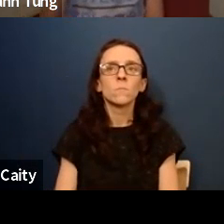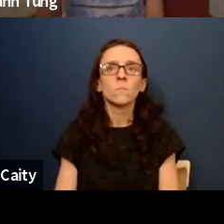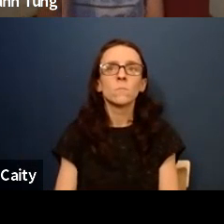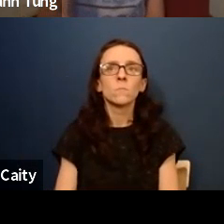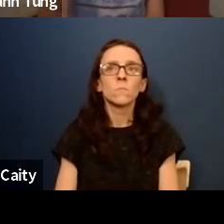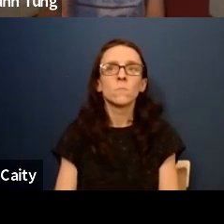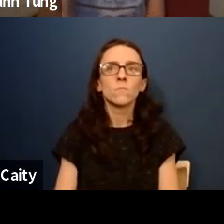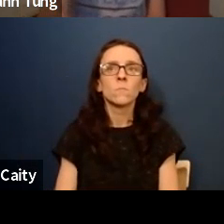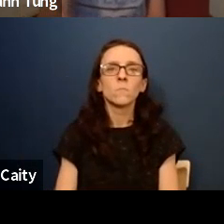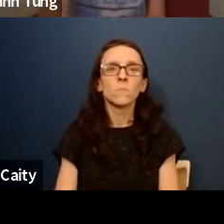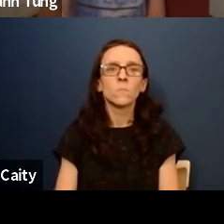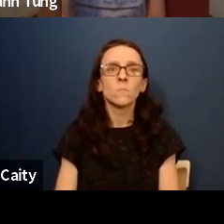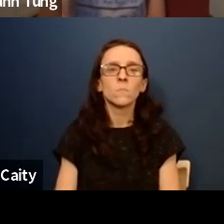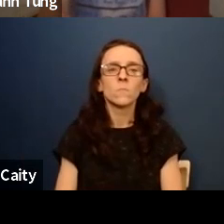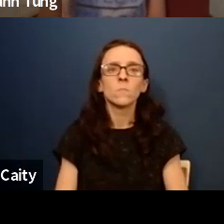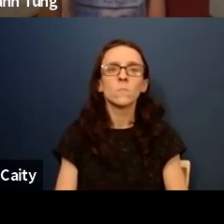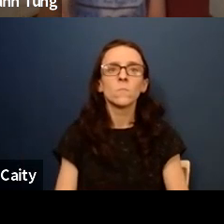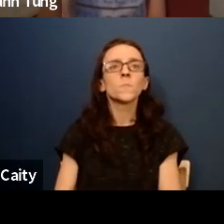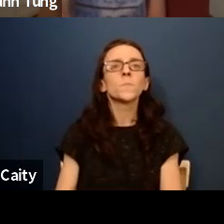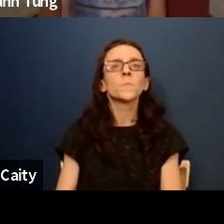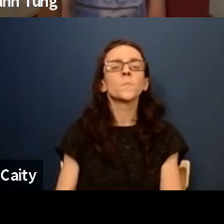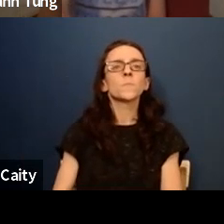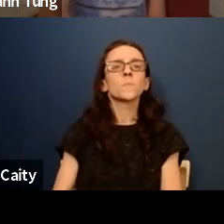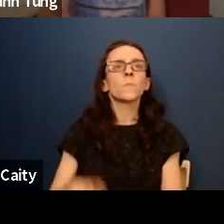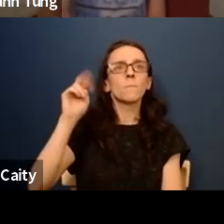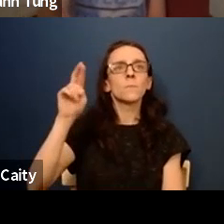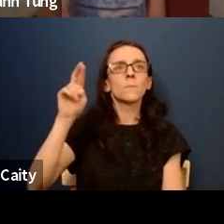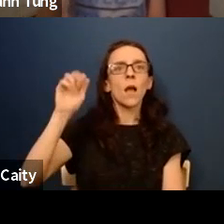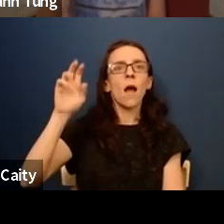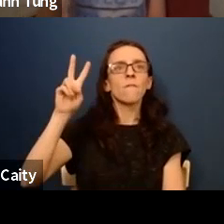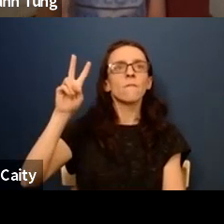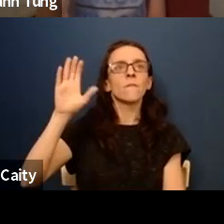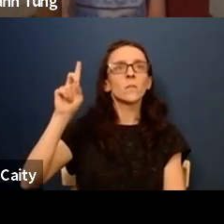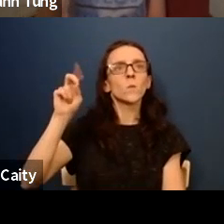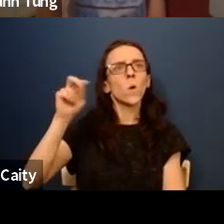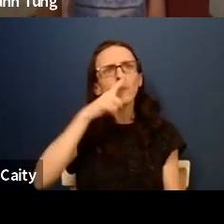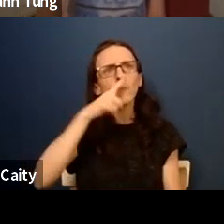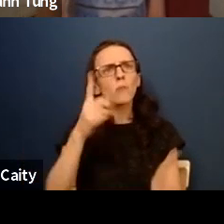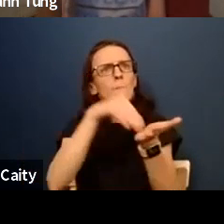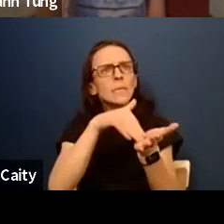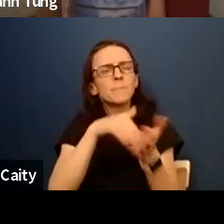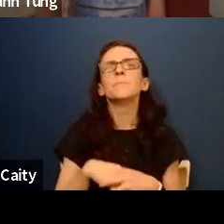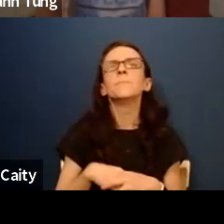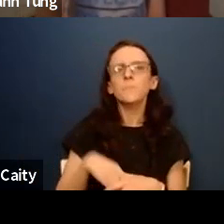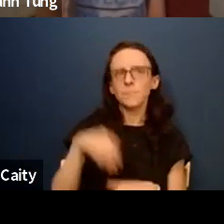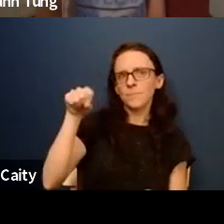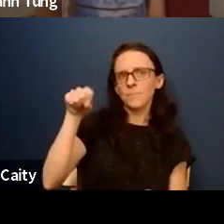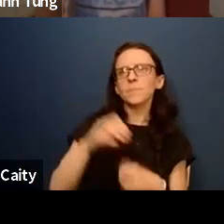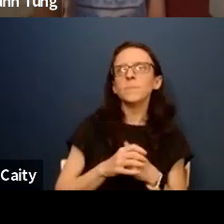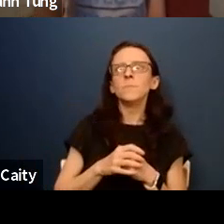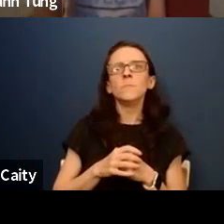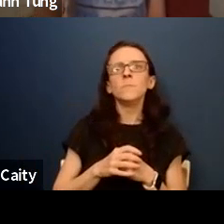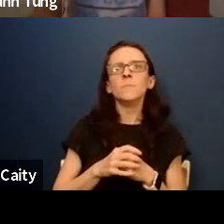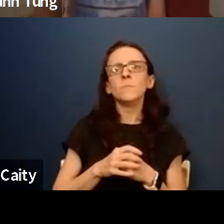Okay. So I'm sorry, could you please repeat that, Ms. Sullivan? yes. Can we come to